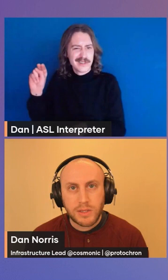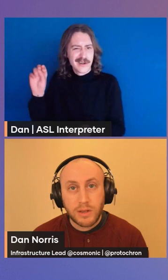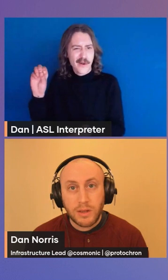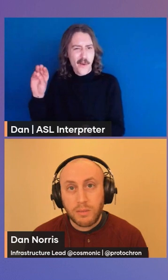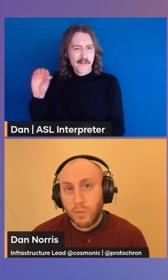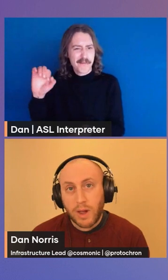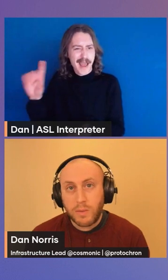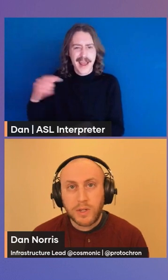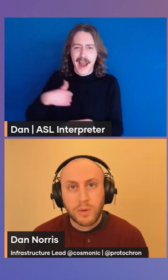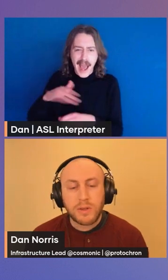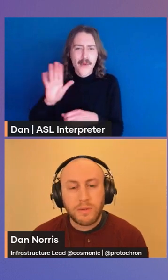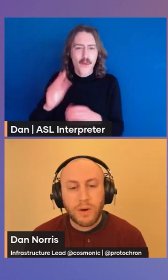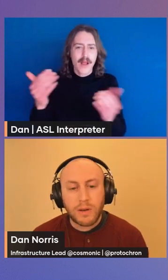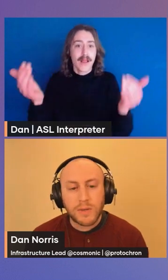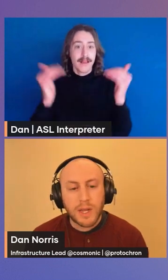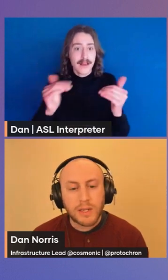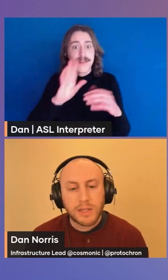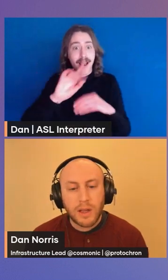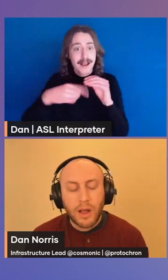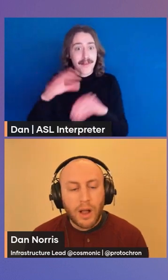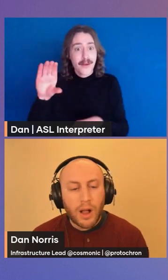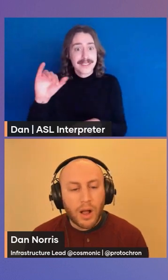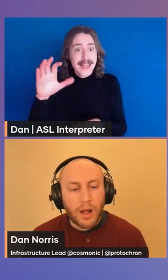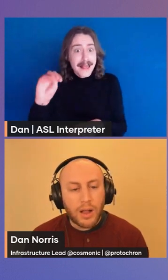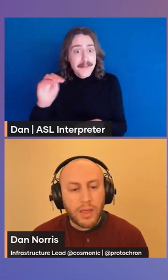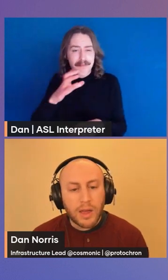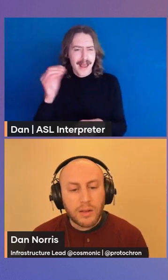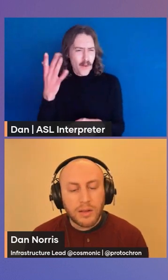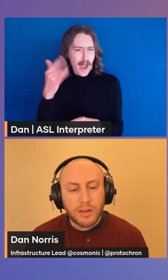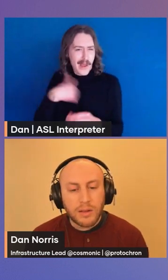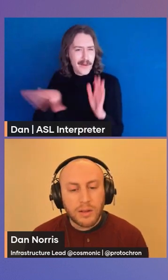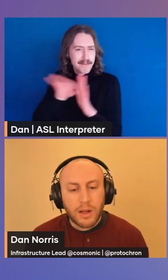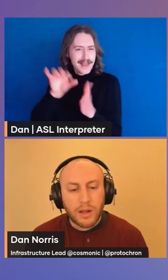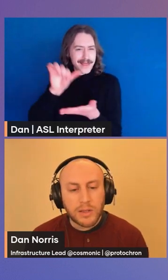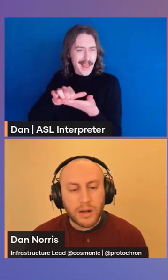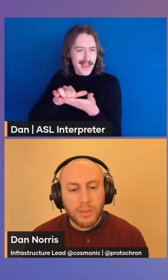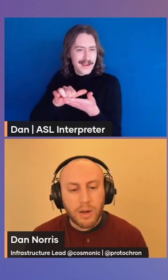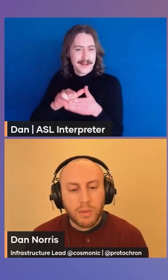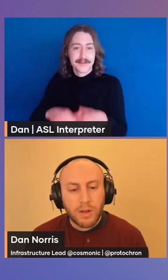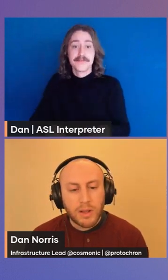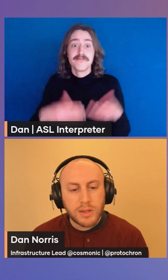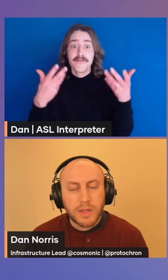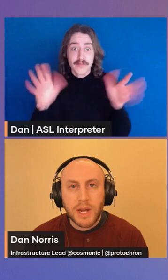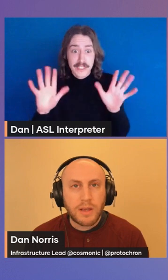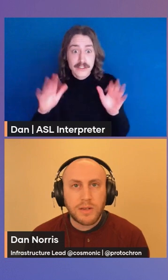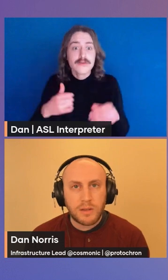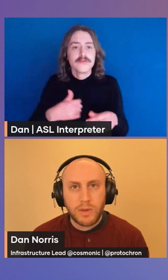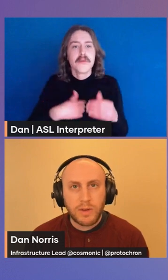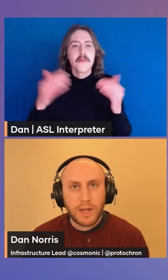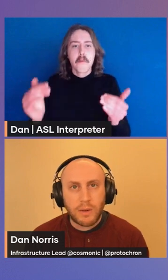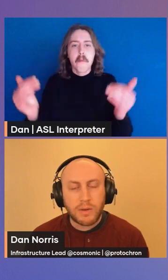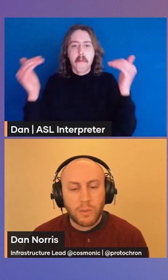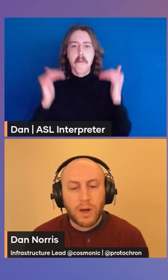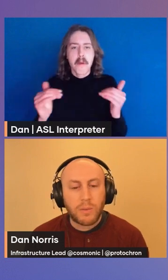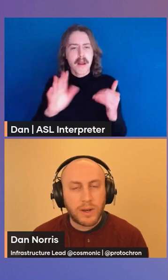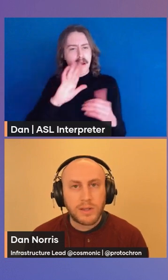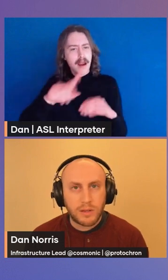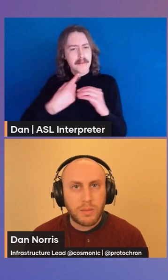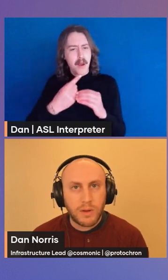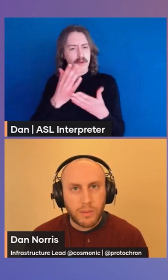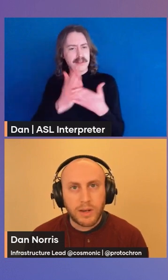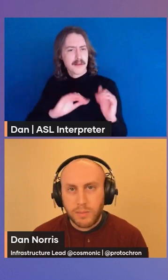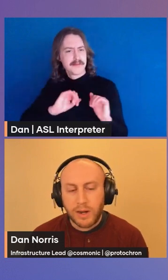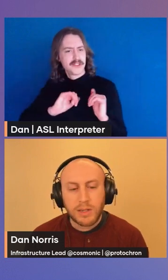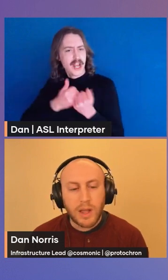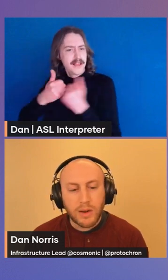into Cilium and why we chose it for our use case. Then I'll talk about some of the challenges that we've encountered while running Cilium